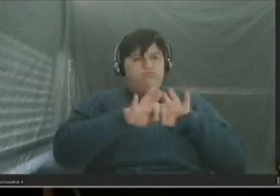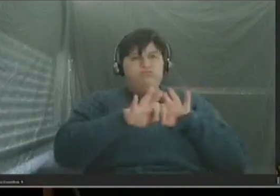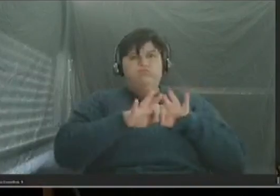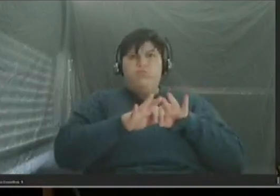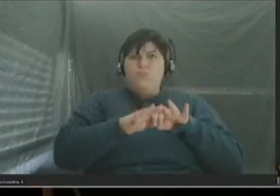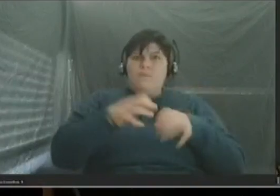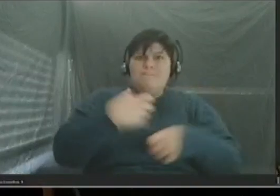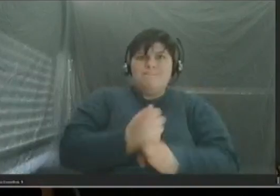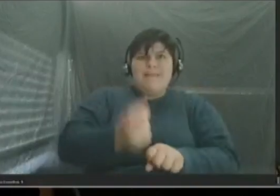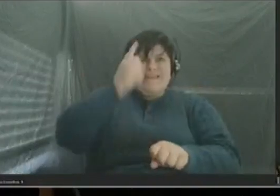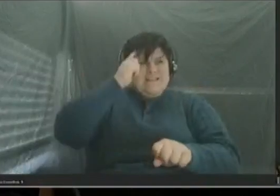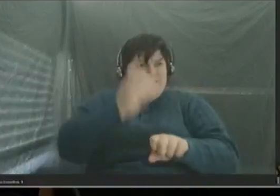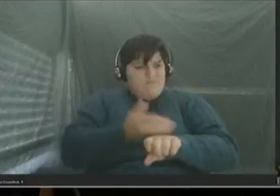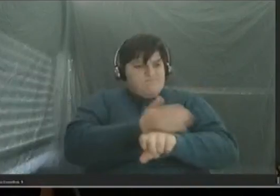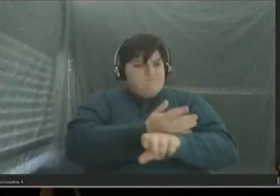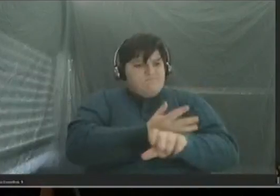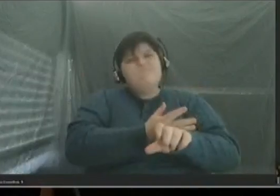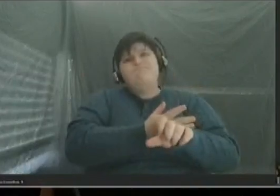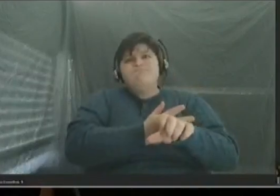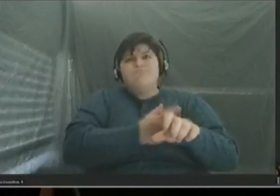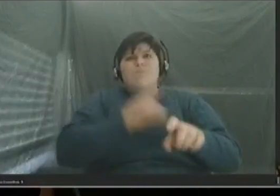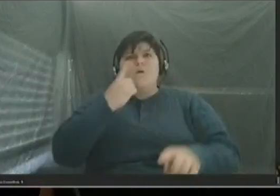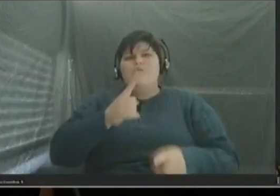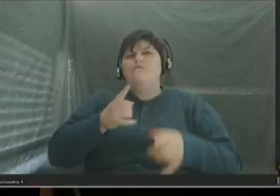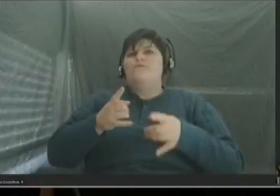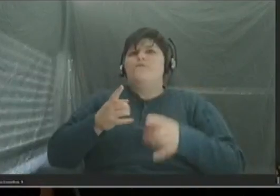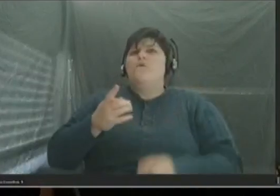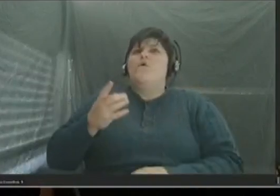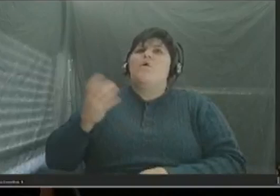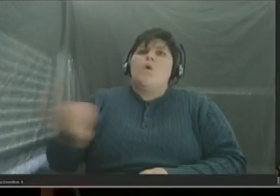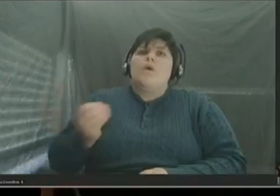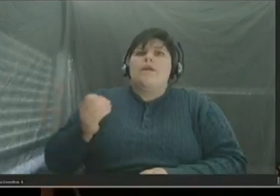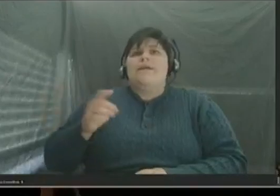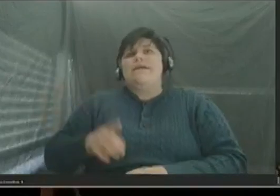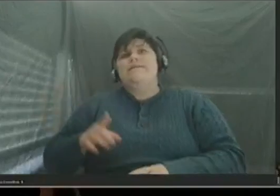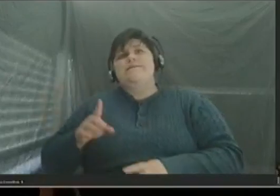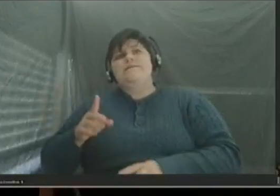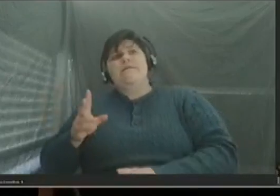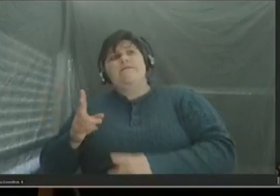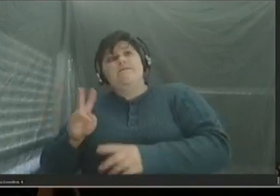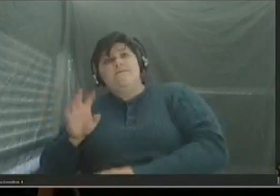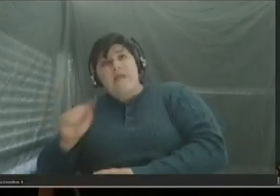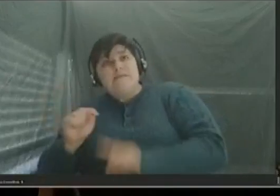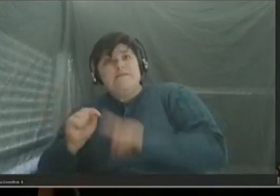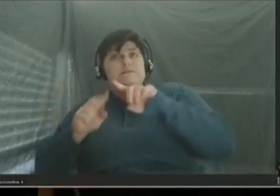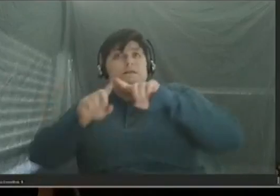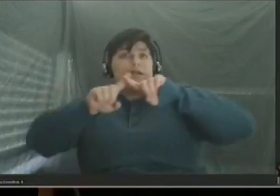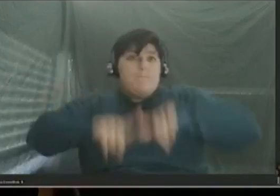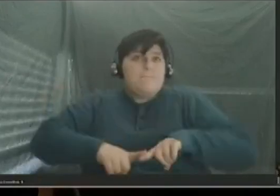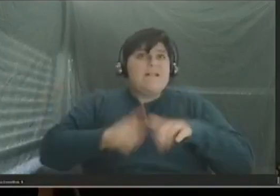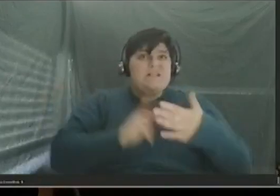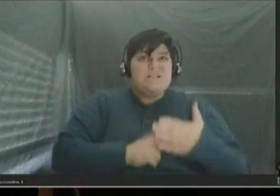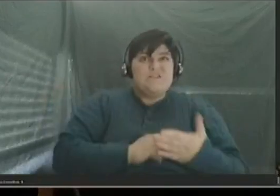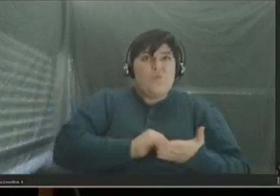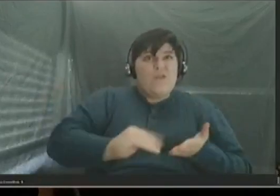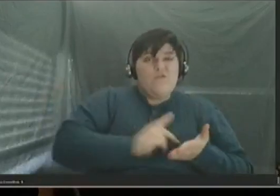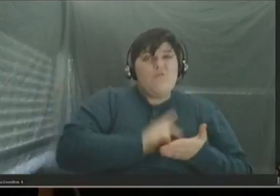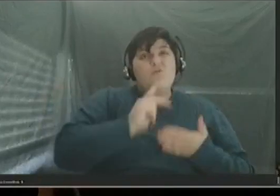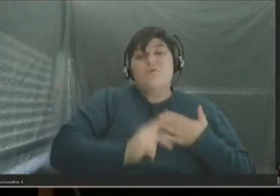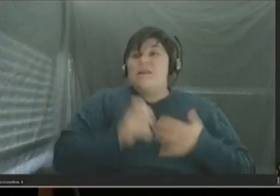sense updates to Oregon's Veterans Dependent Tuition Waiver Program. It recognizes that not every